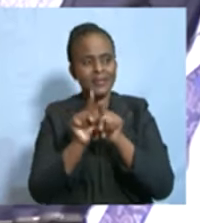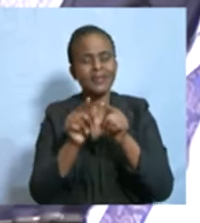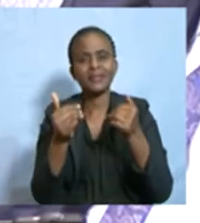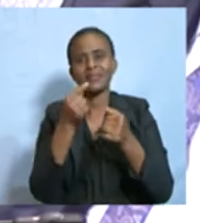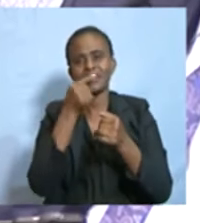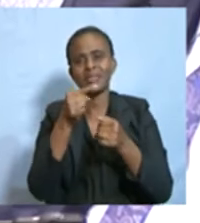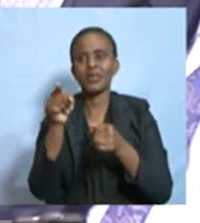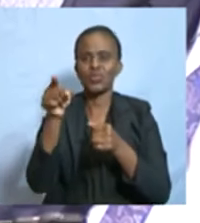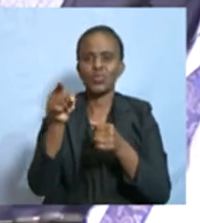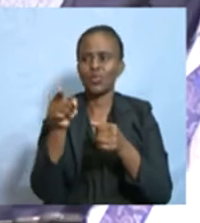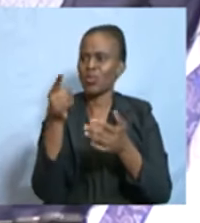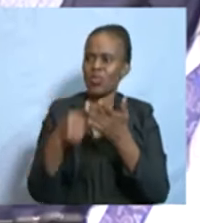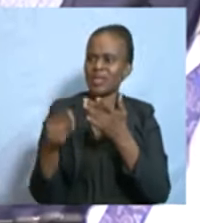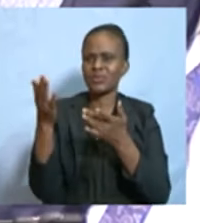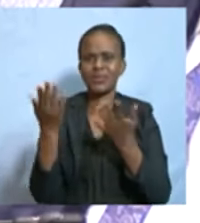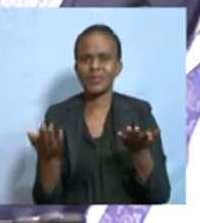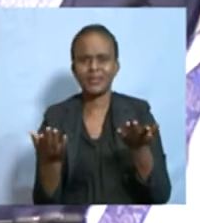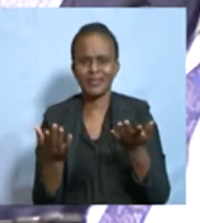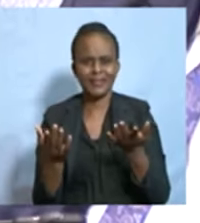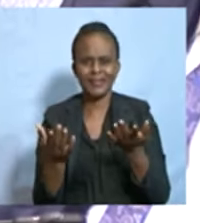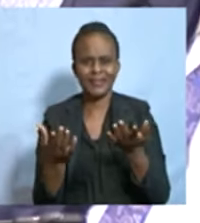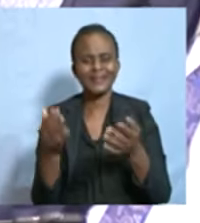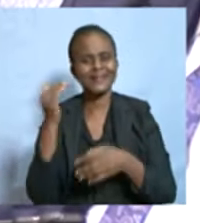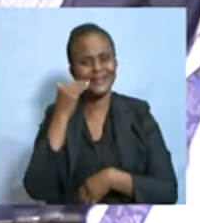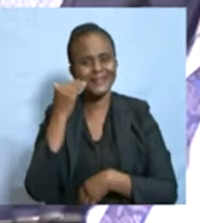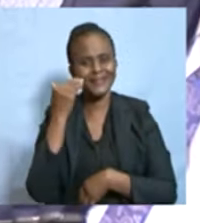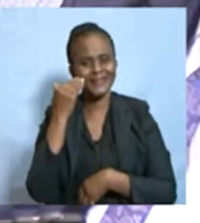Mkwayaya, ZNBC News, Osaka.